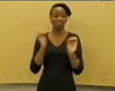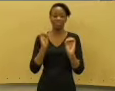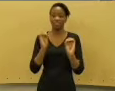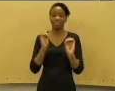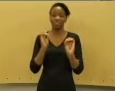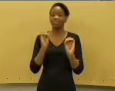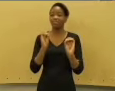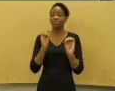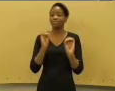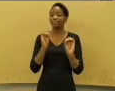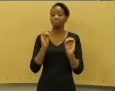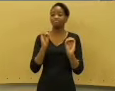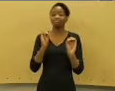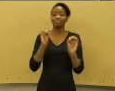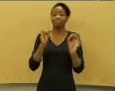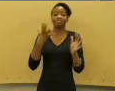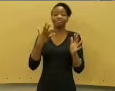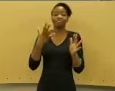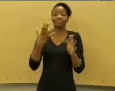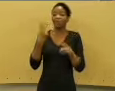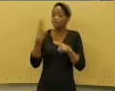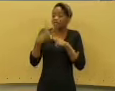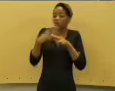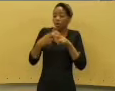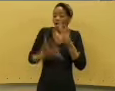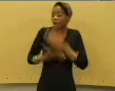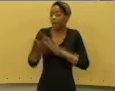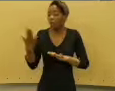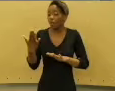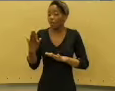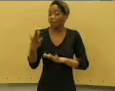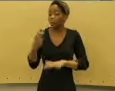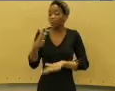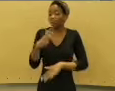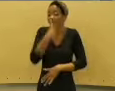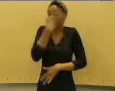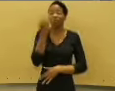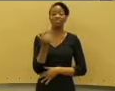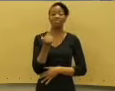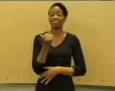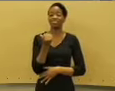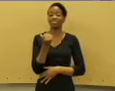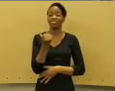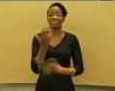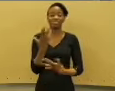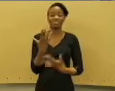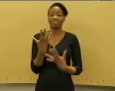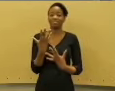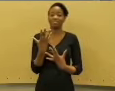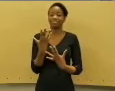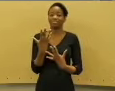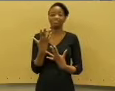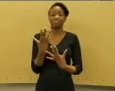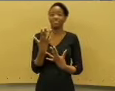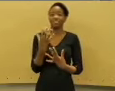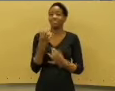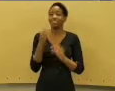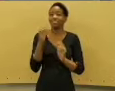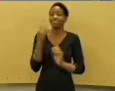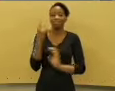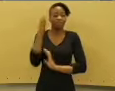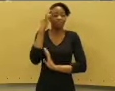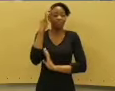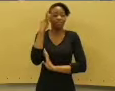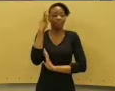you need to go to the bathroom. It led to a lot of embarrassing, you know, situations, as you can imagine, you know, because when you're out